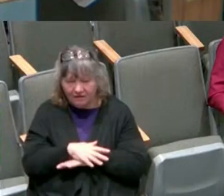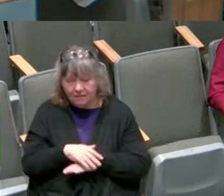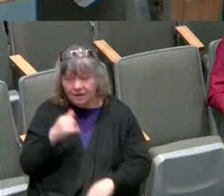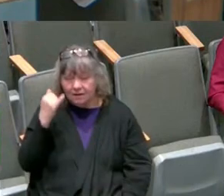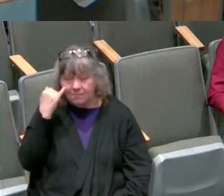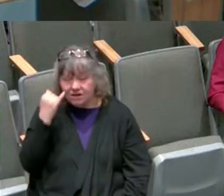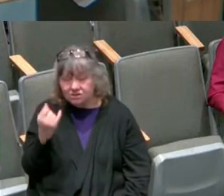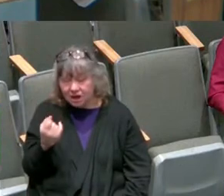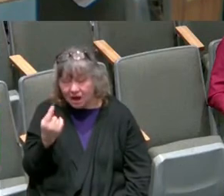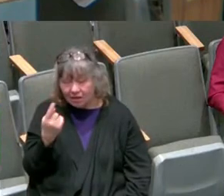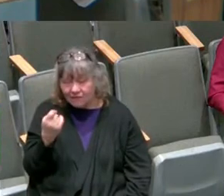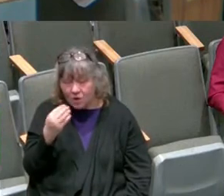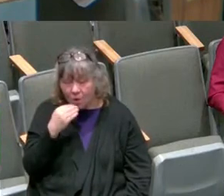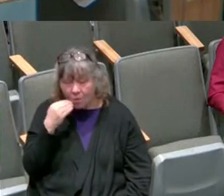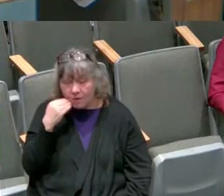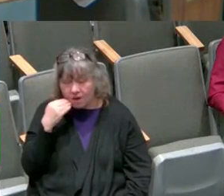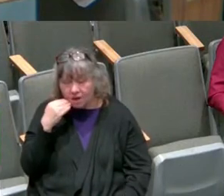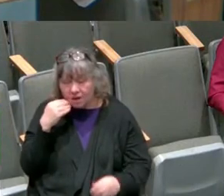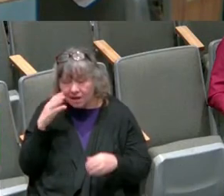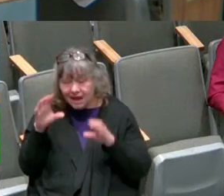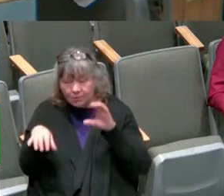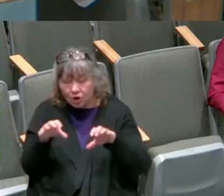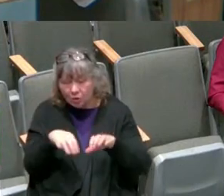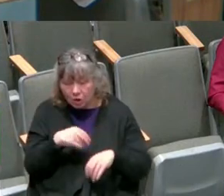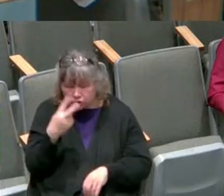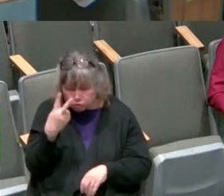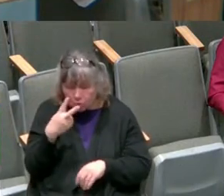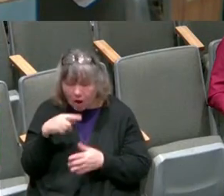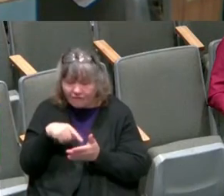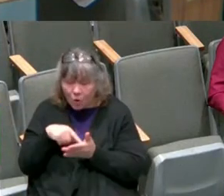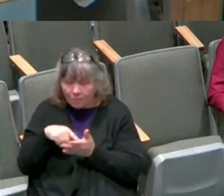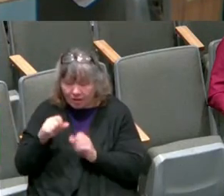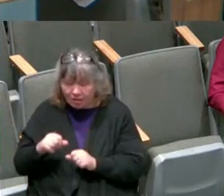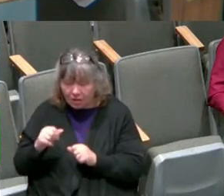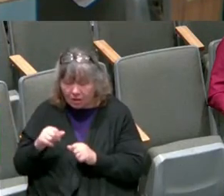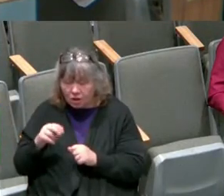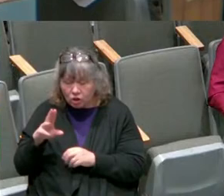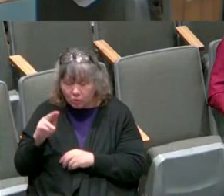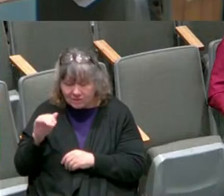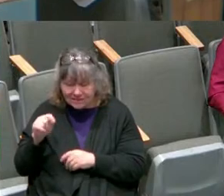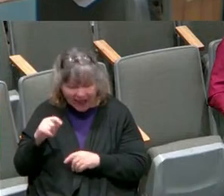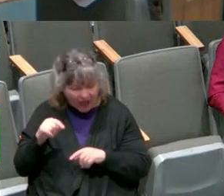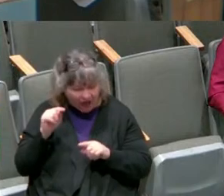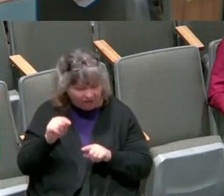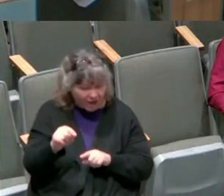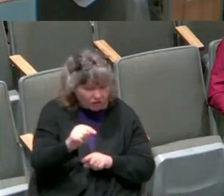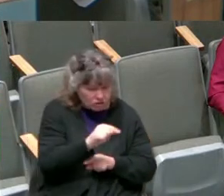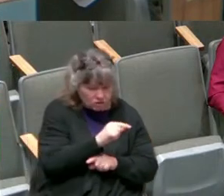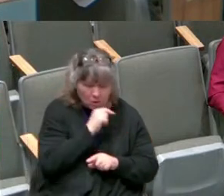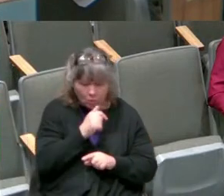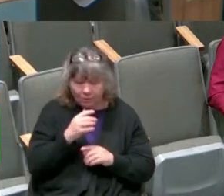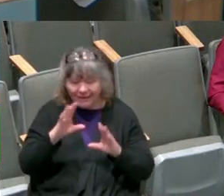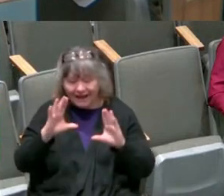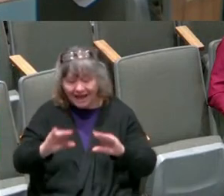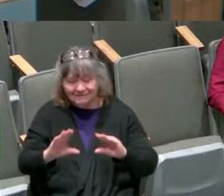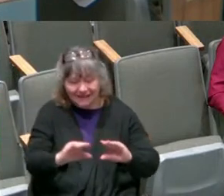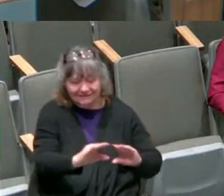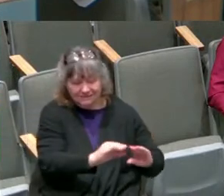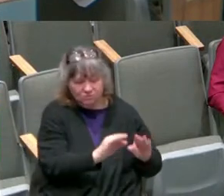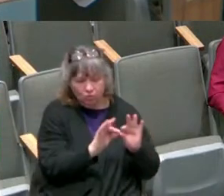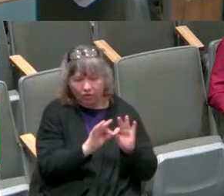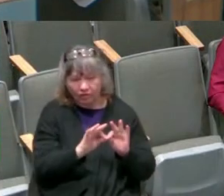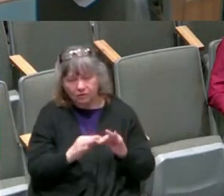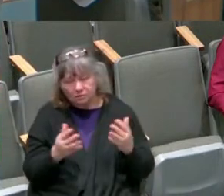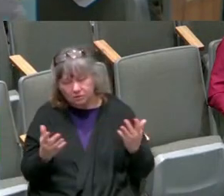home neighborhood where two houses are affordable units everybody here that's not in an affordable house is going to be subsidized in that thank